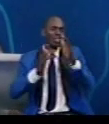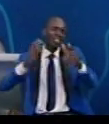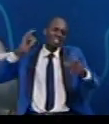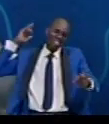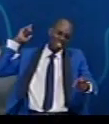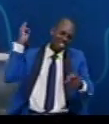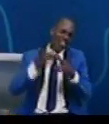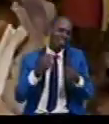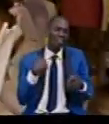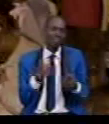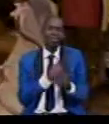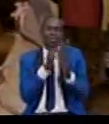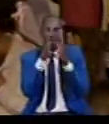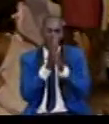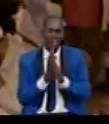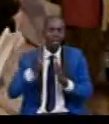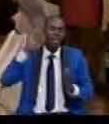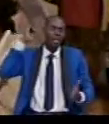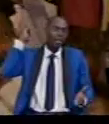we pray.